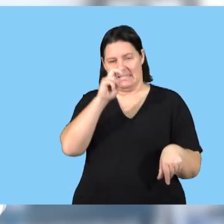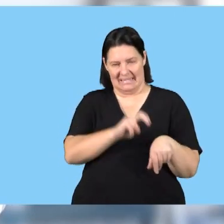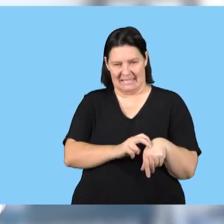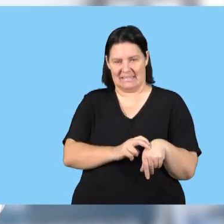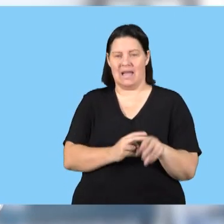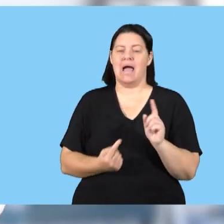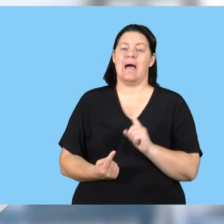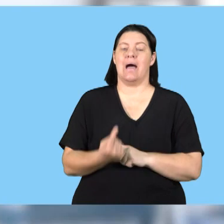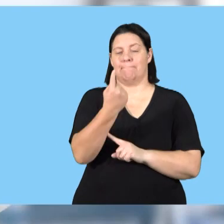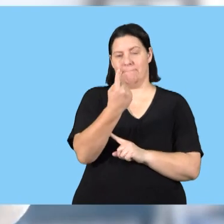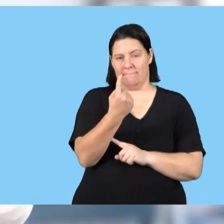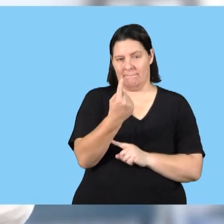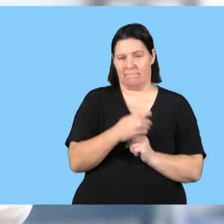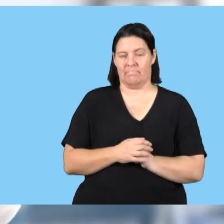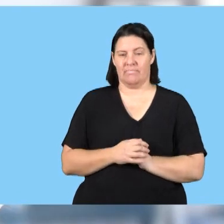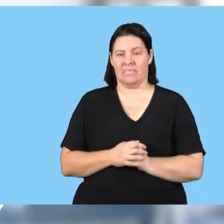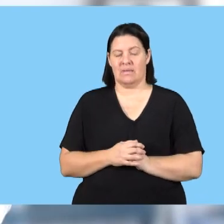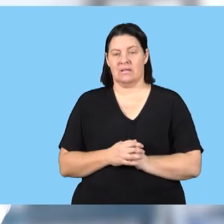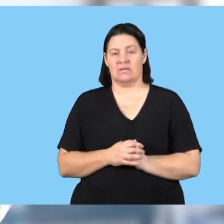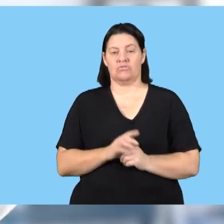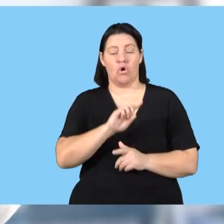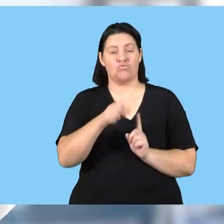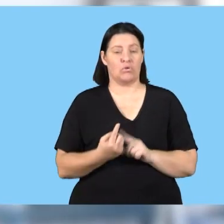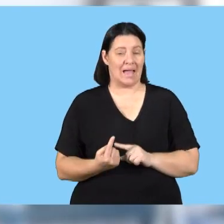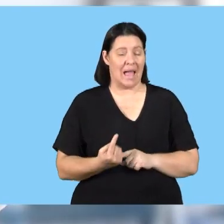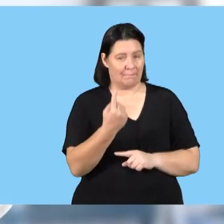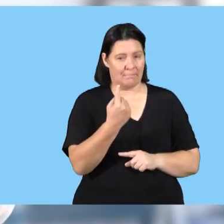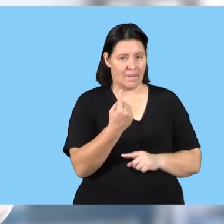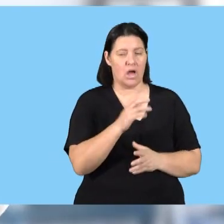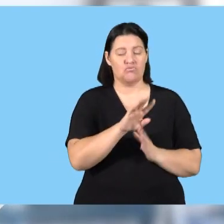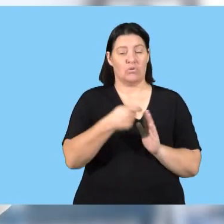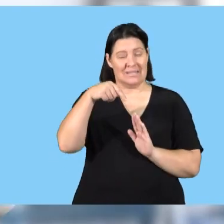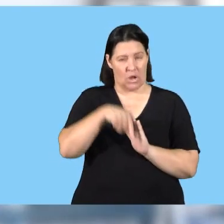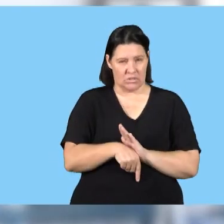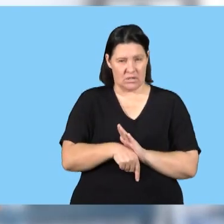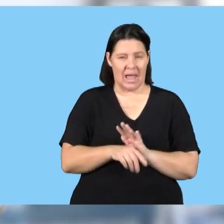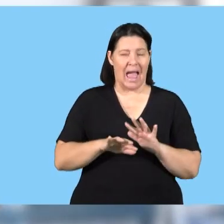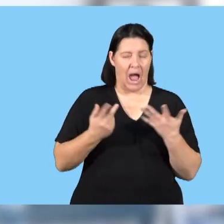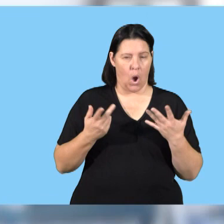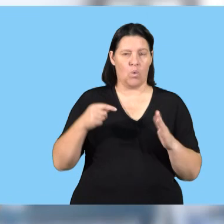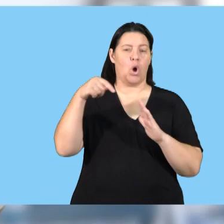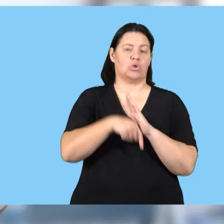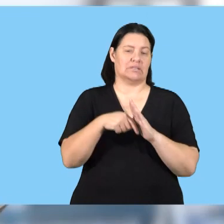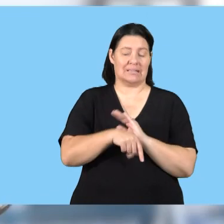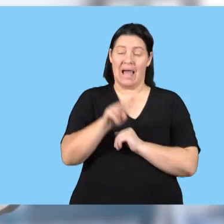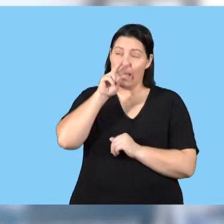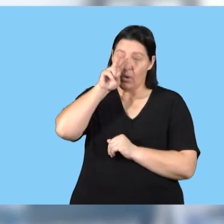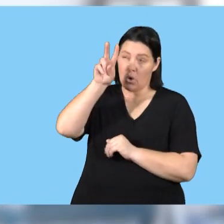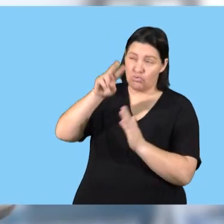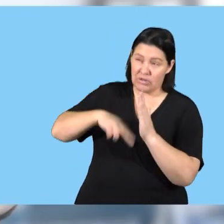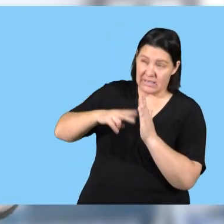this forces us to round up. I said rounding down and rounding up are done in context. You read the